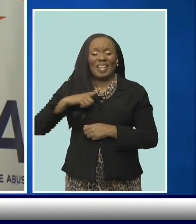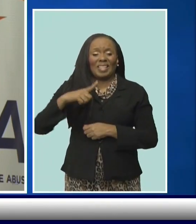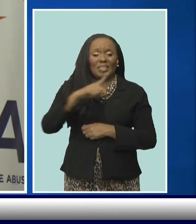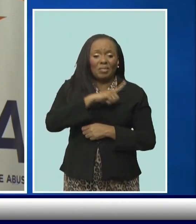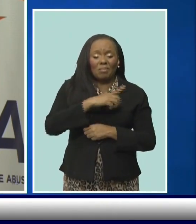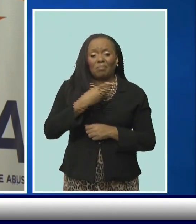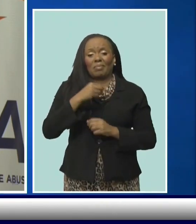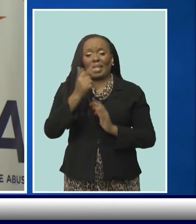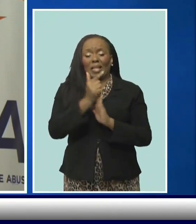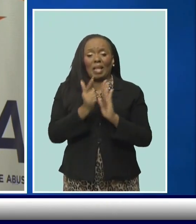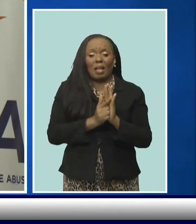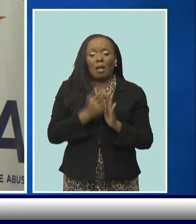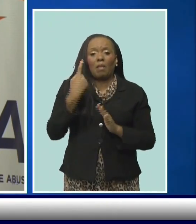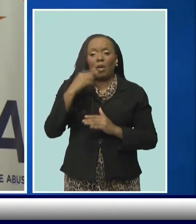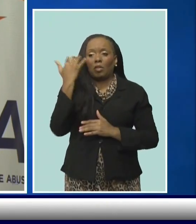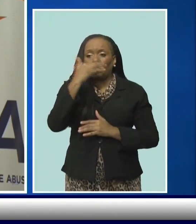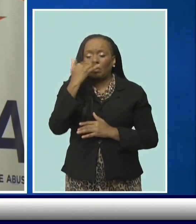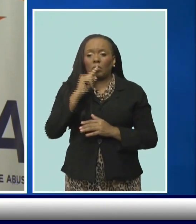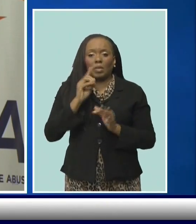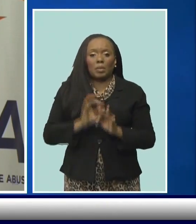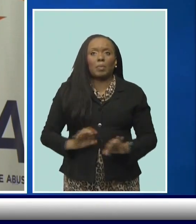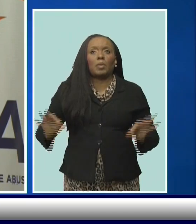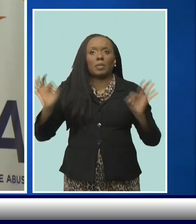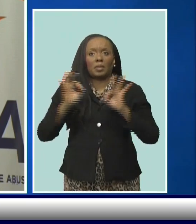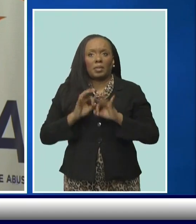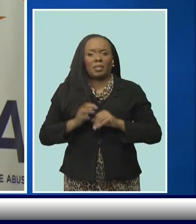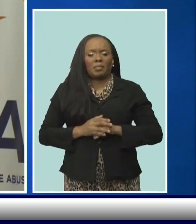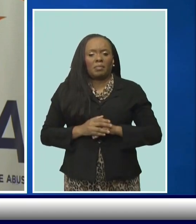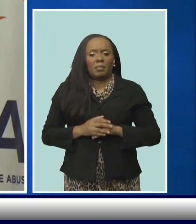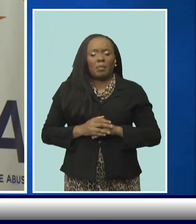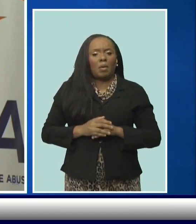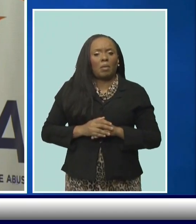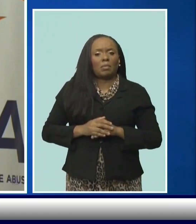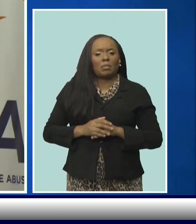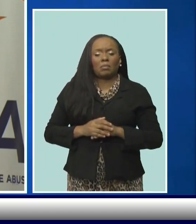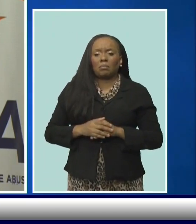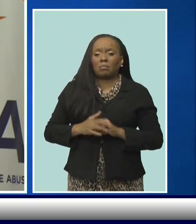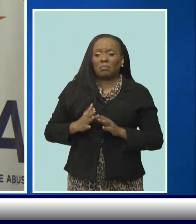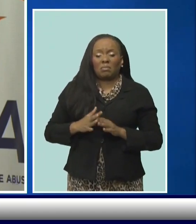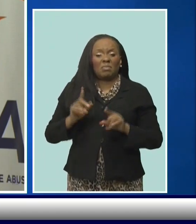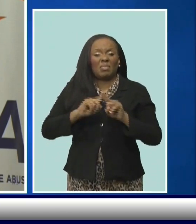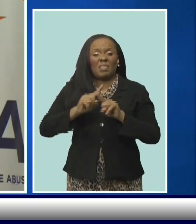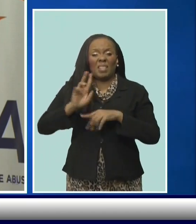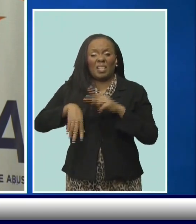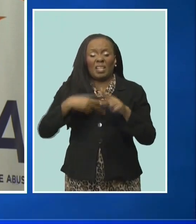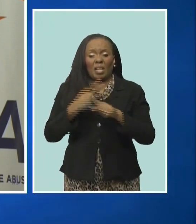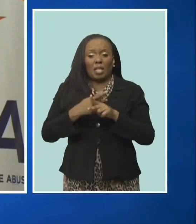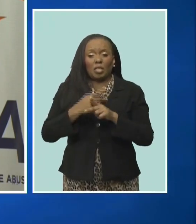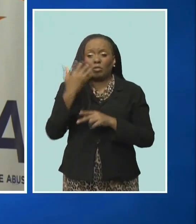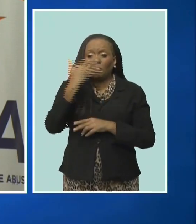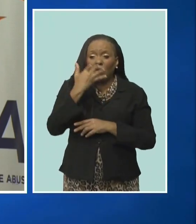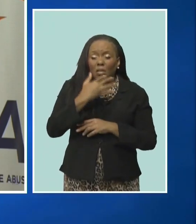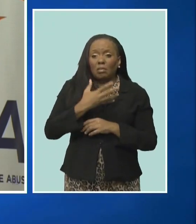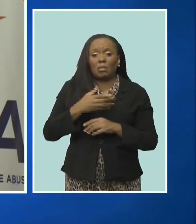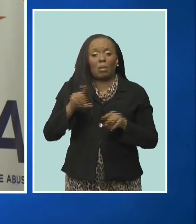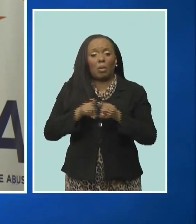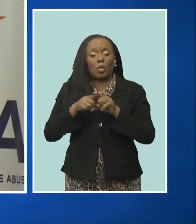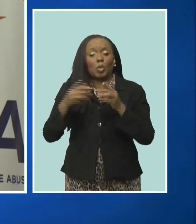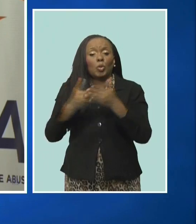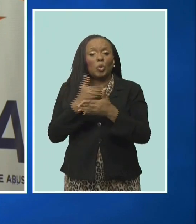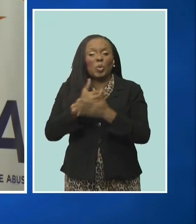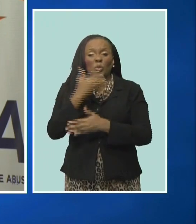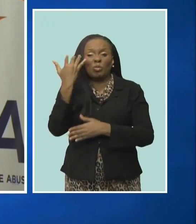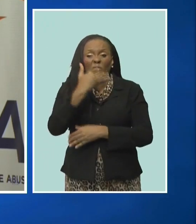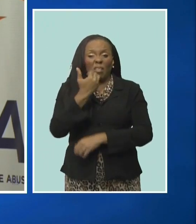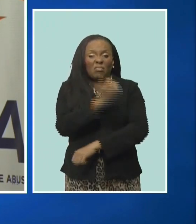is essential, particularly in addressing synthetic substances and other new psychoactive substances. Our current